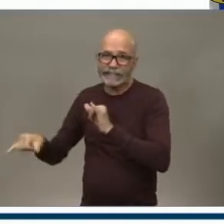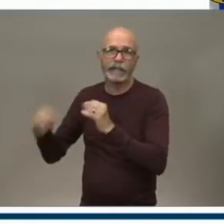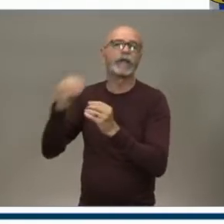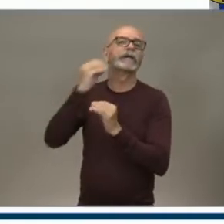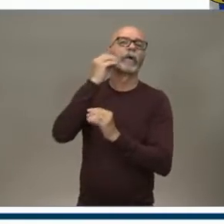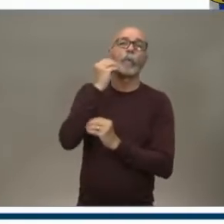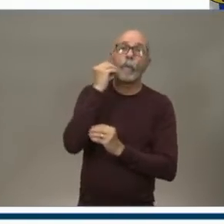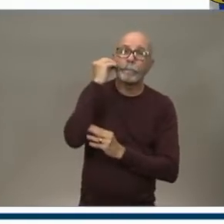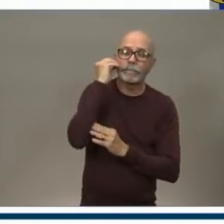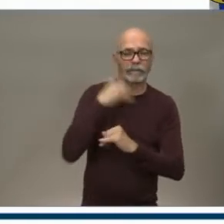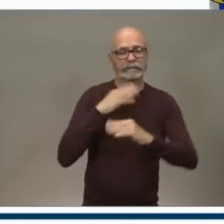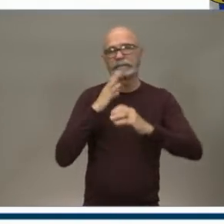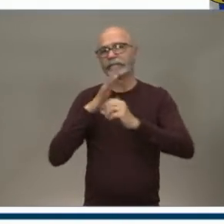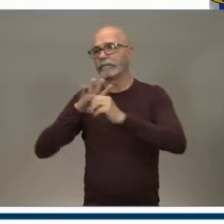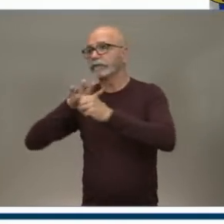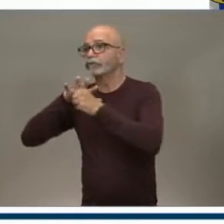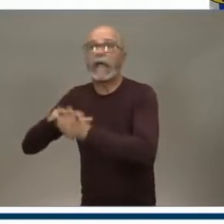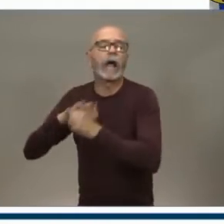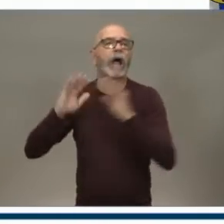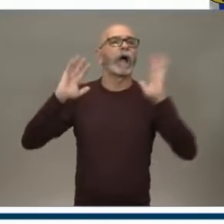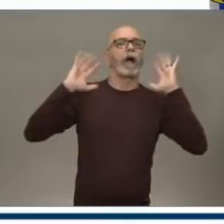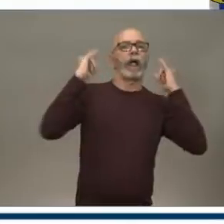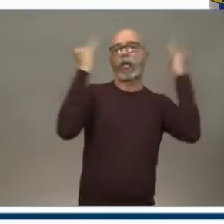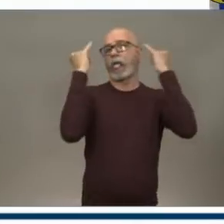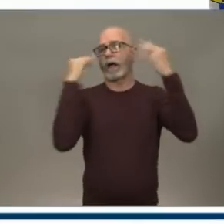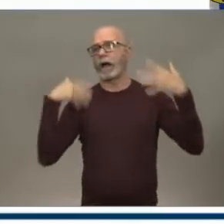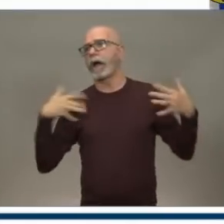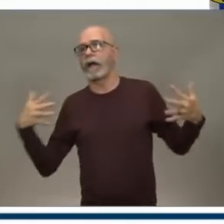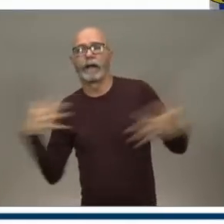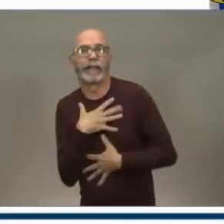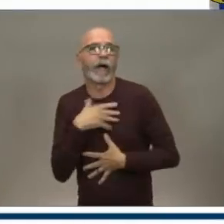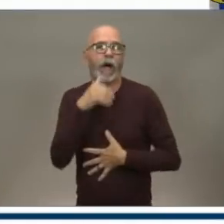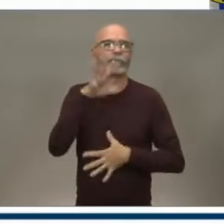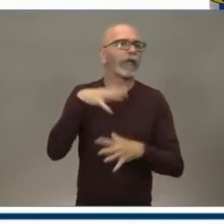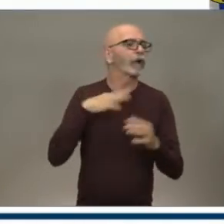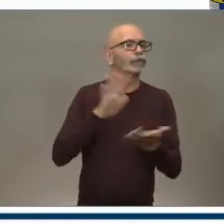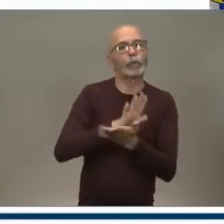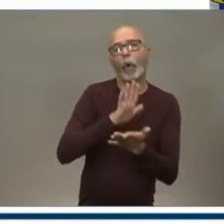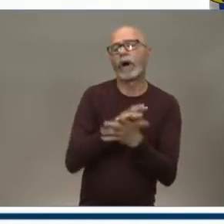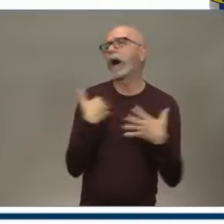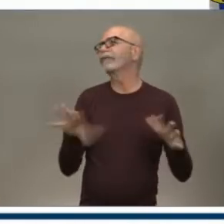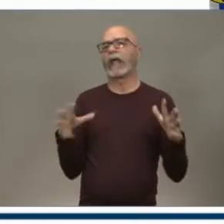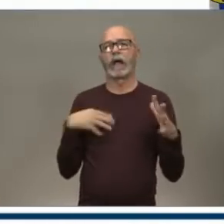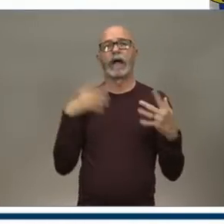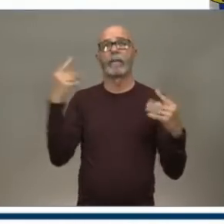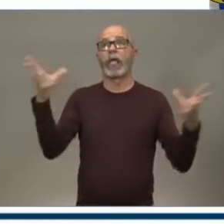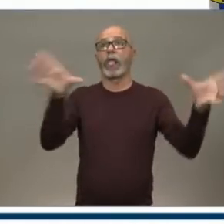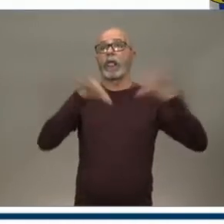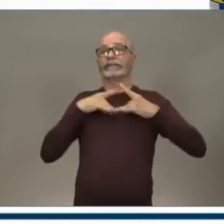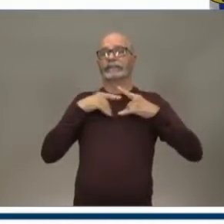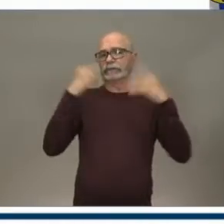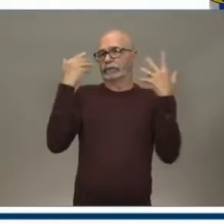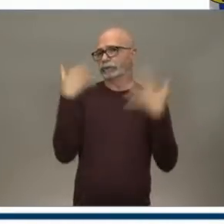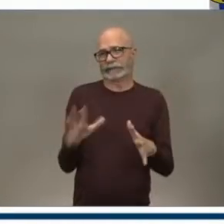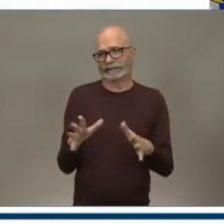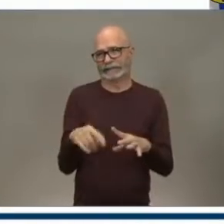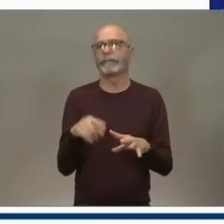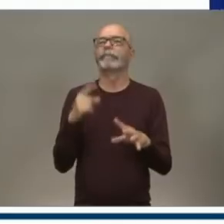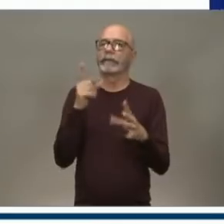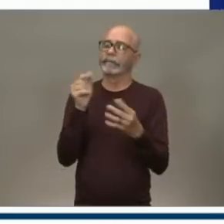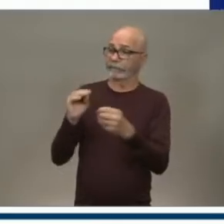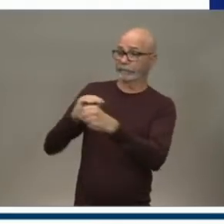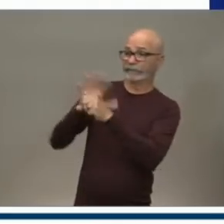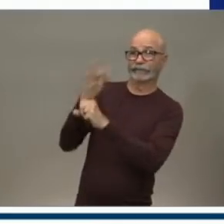I get that you are scared. This is the first time COVID has entered our schools. I want to reassure teachers,